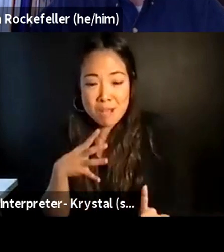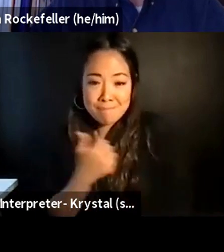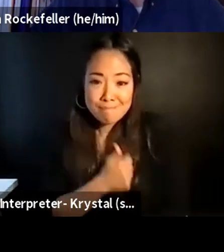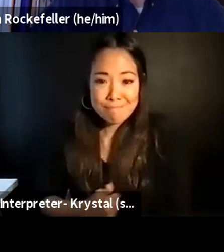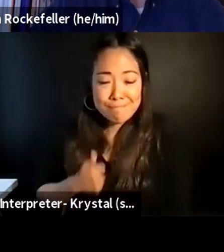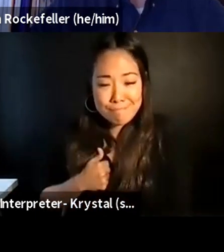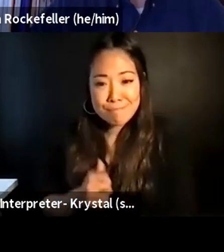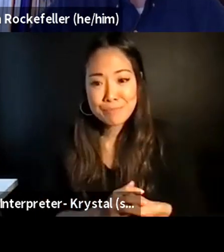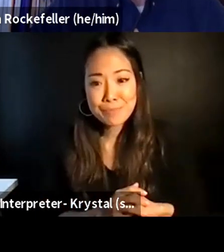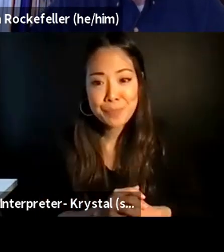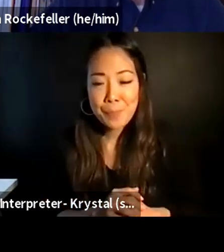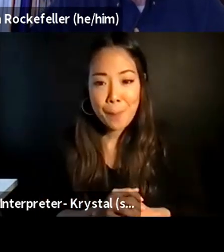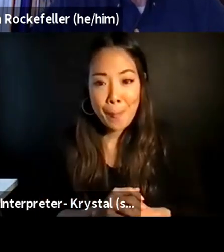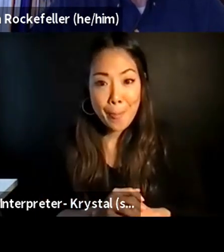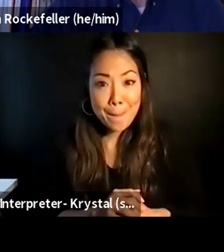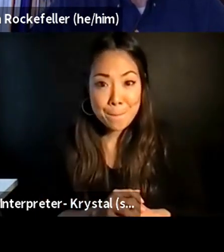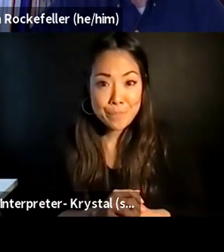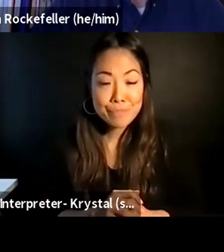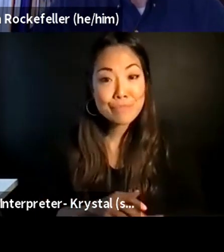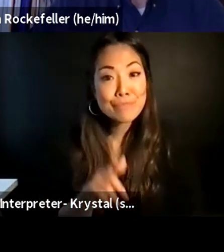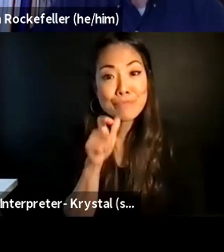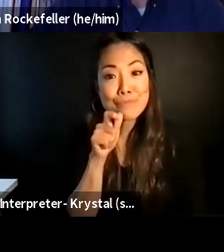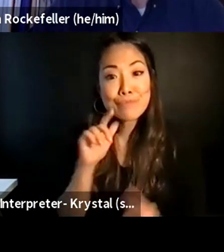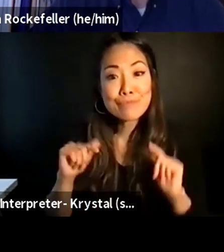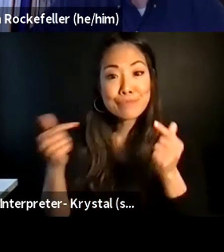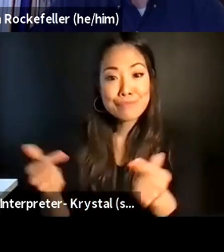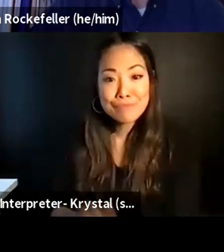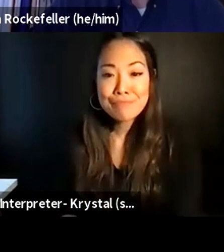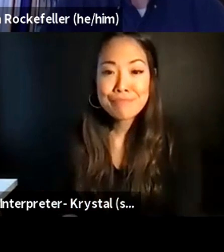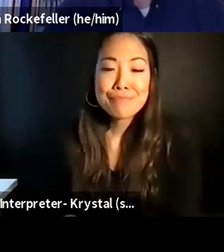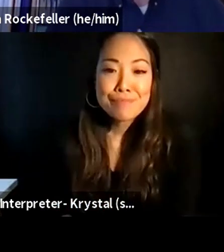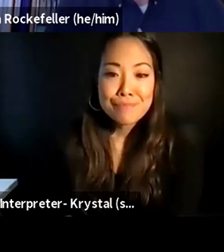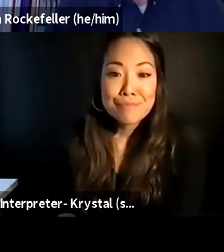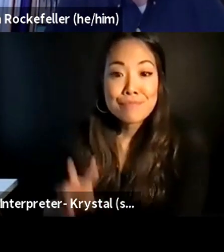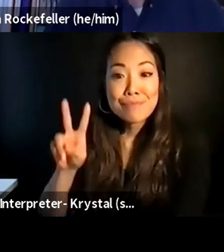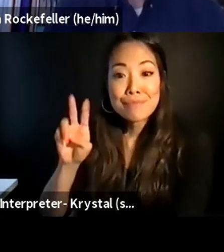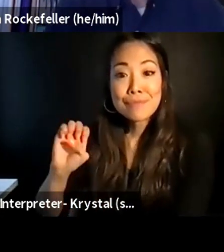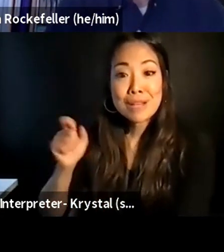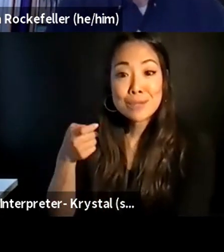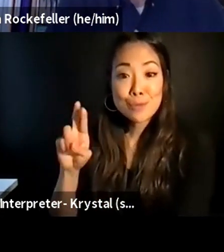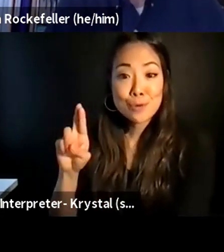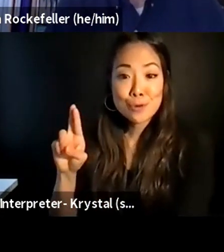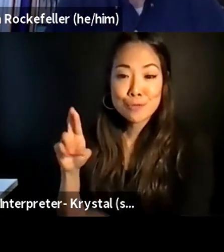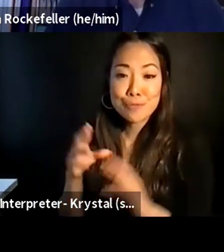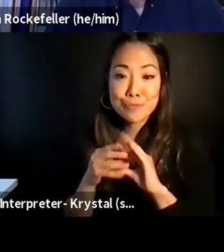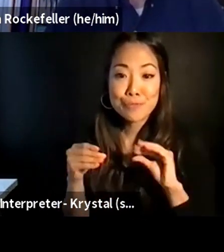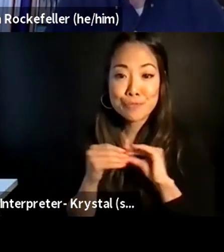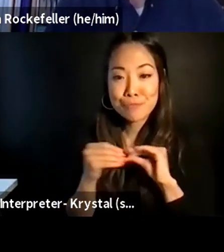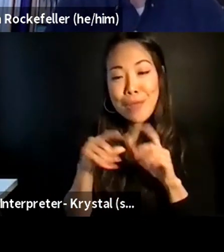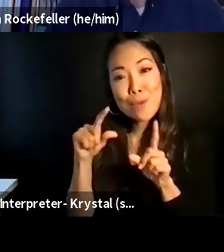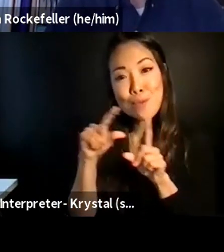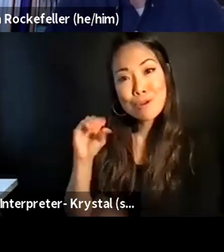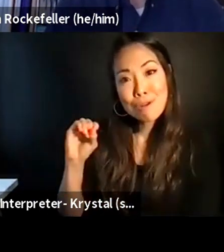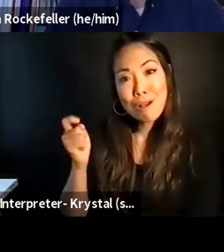Who would like to go next? I would. Just in terms of othering, I'd like to use an example